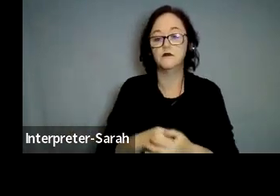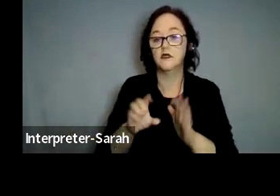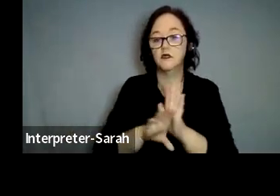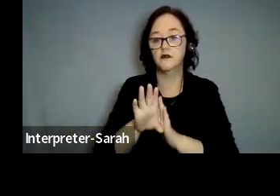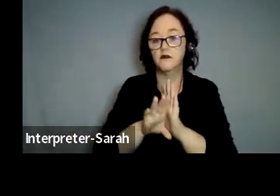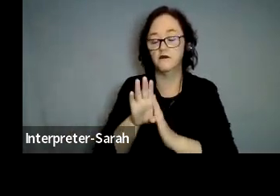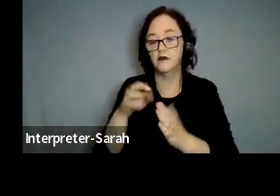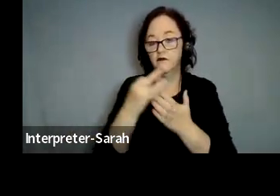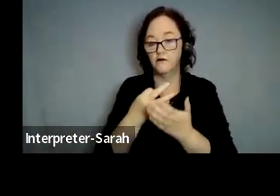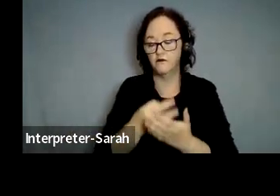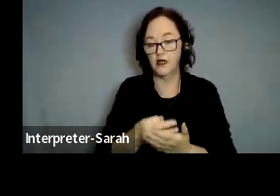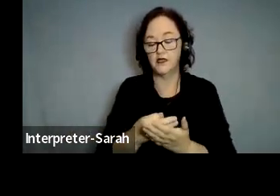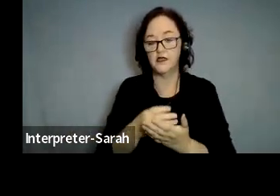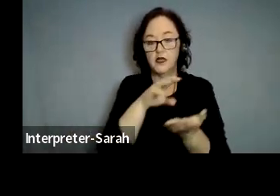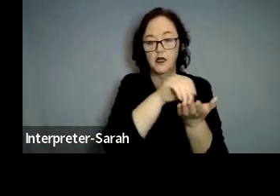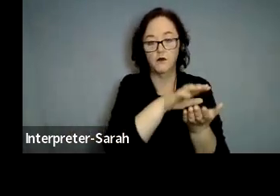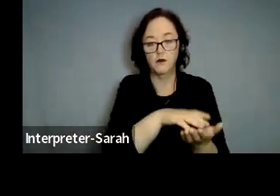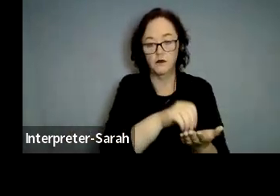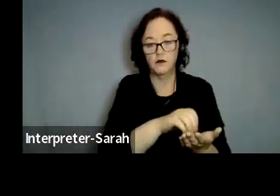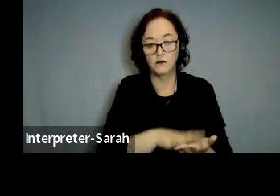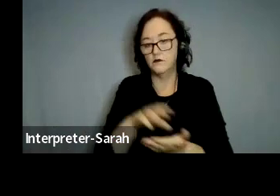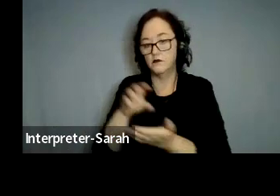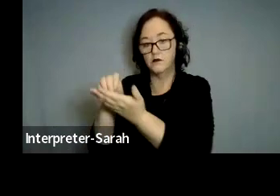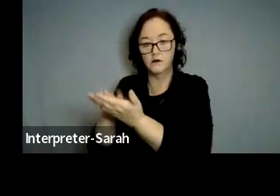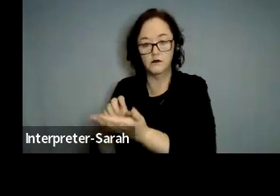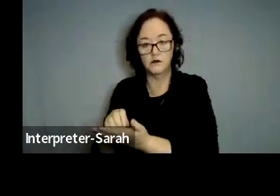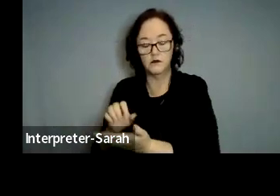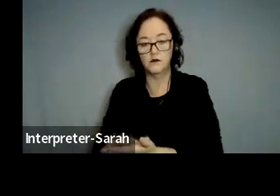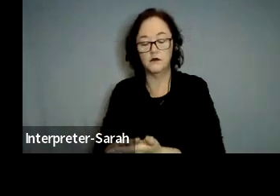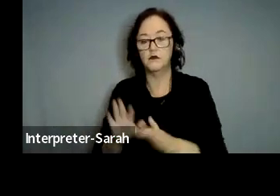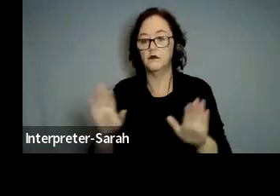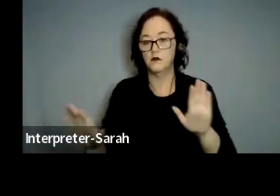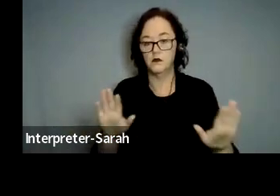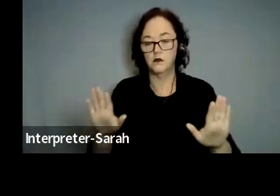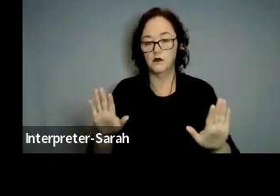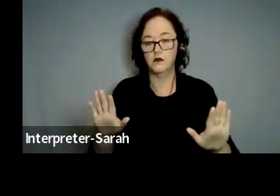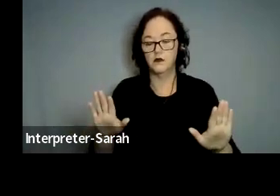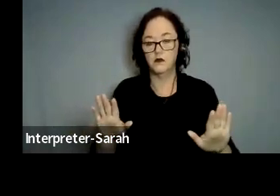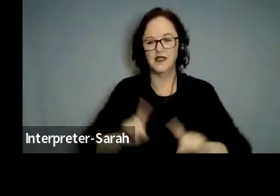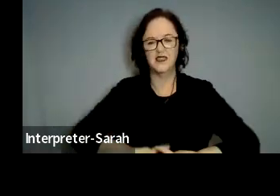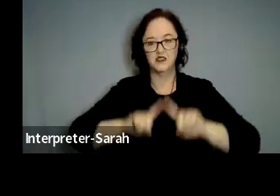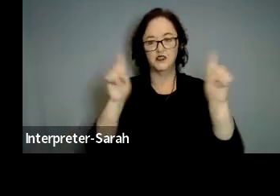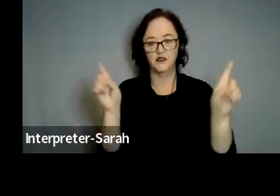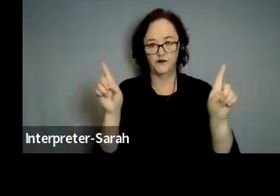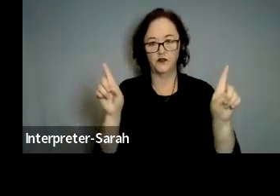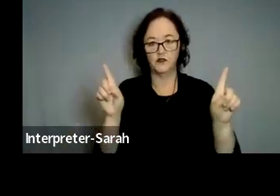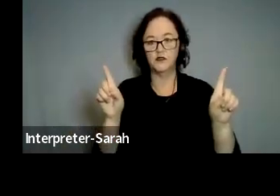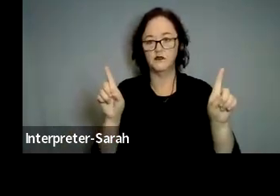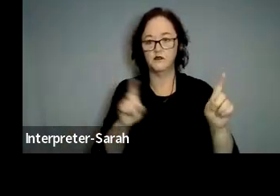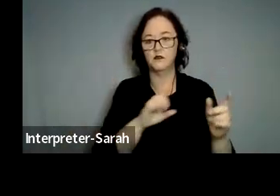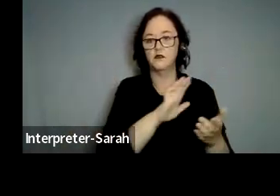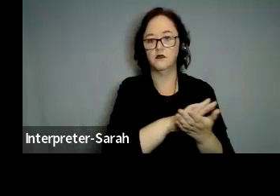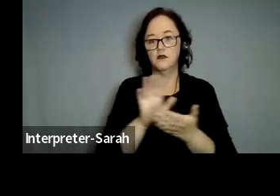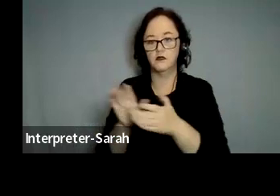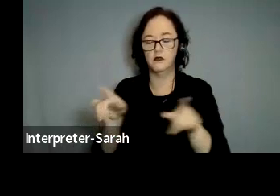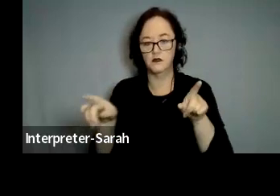both logging that information, recording the information in their different record-keeping mechanisms. Here it's